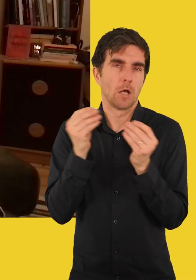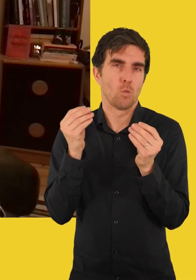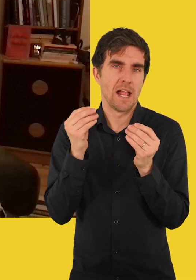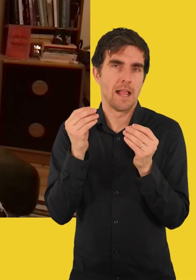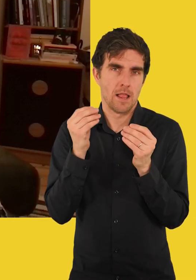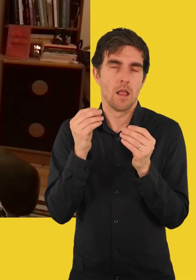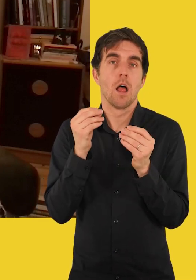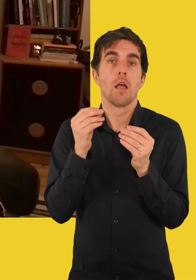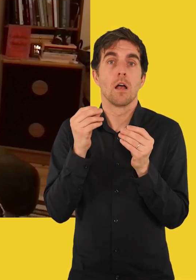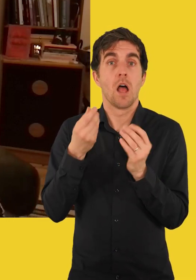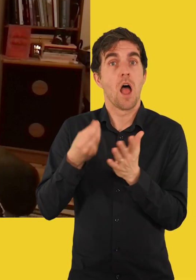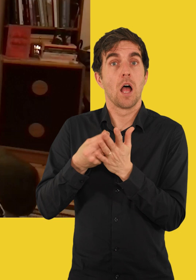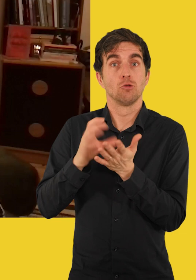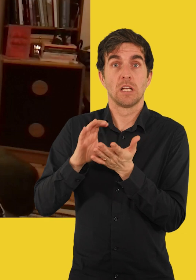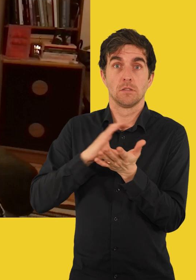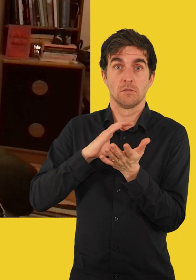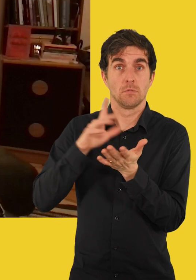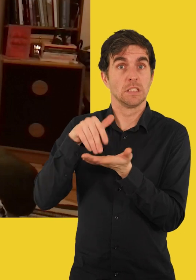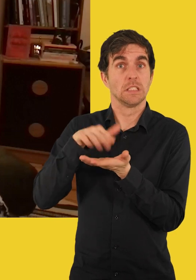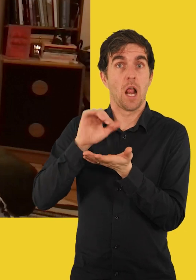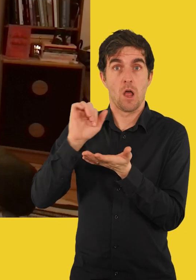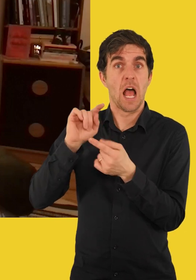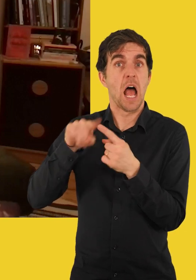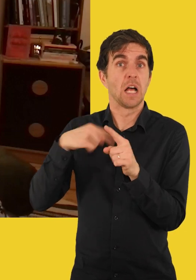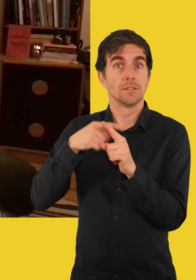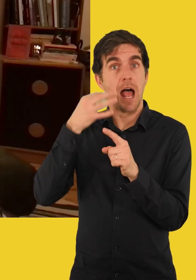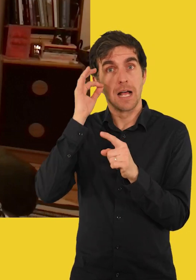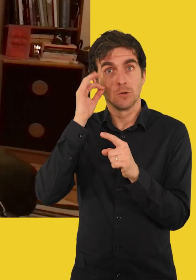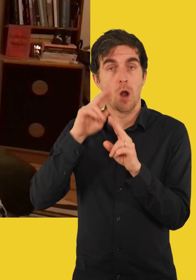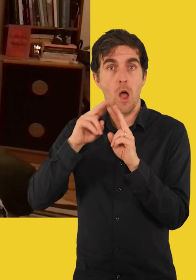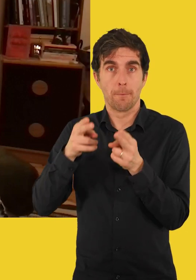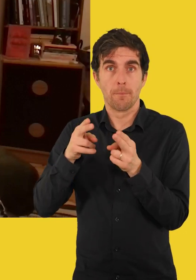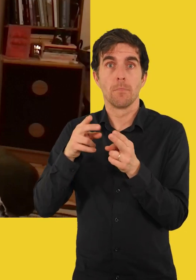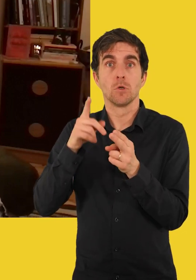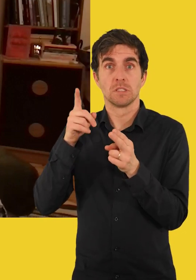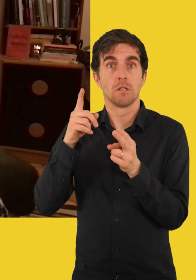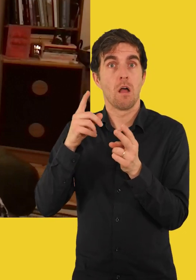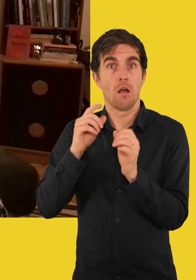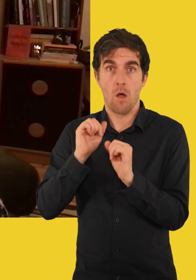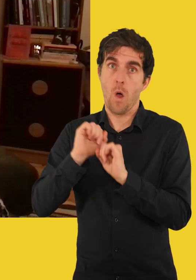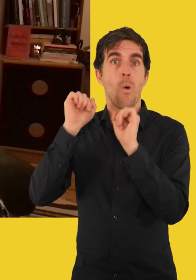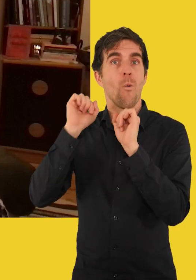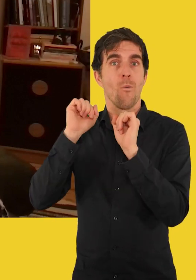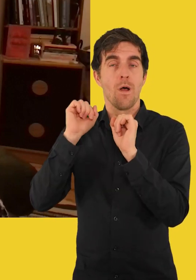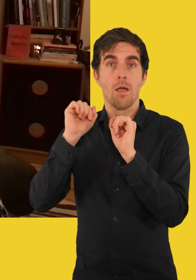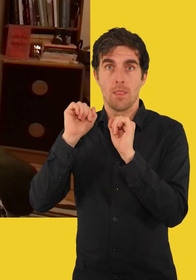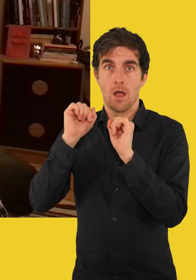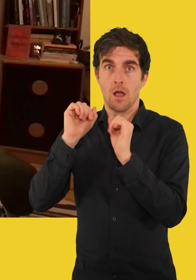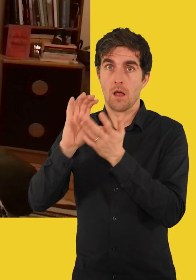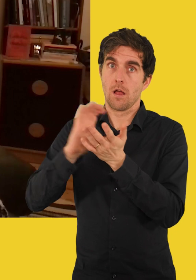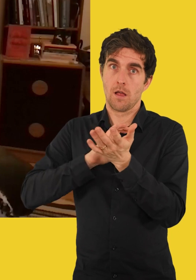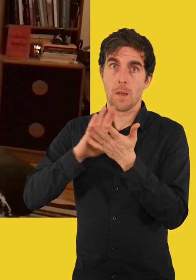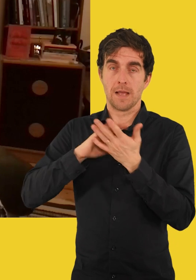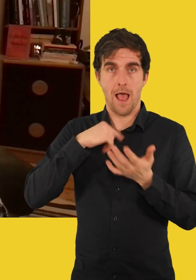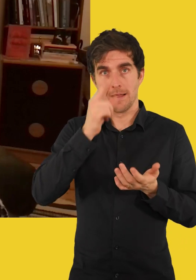away, and the inheritance from the selling of her ex-council house that she ended up owning enabled me to go